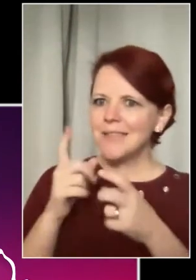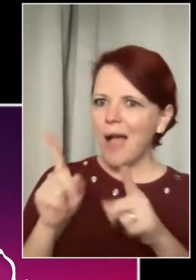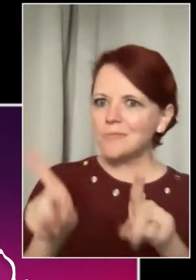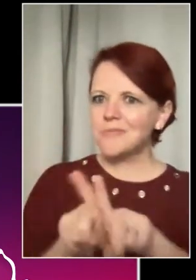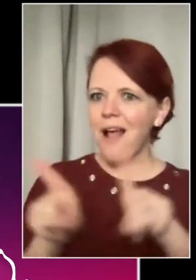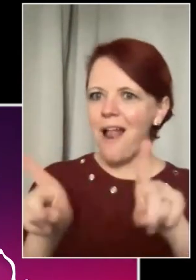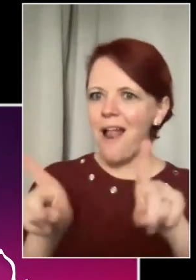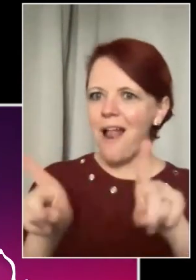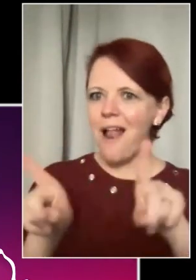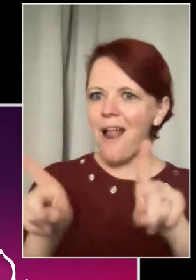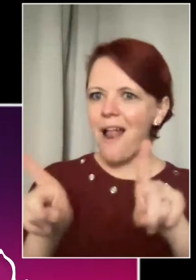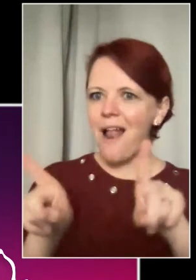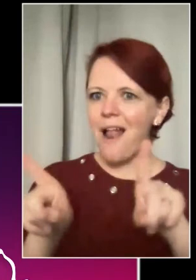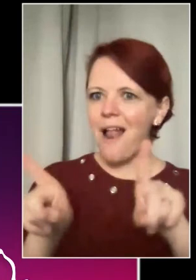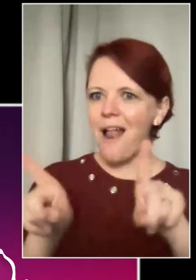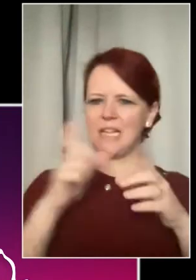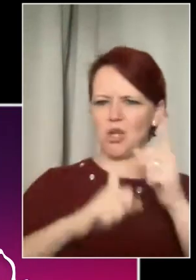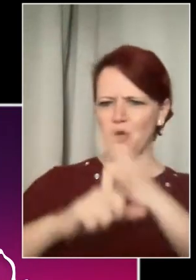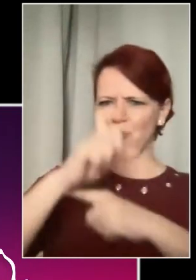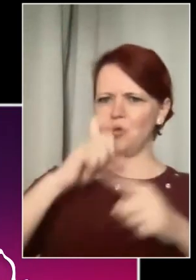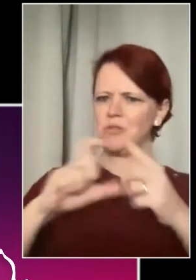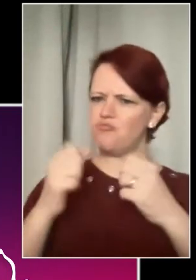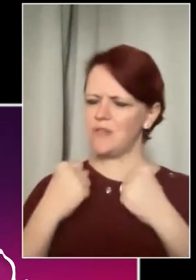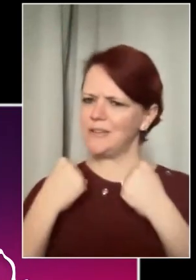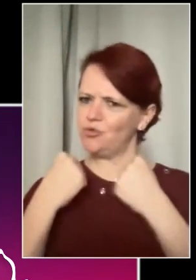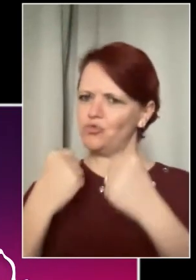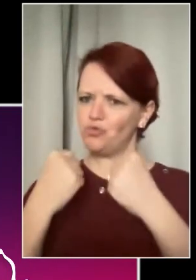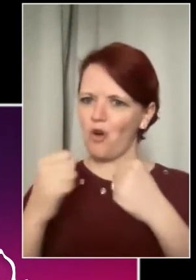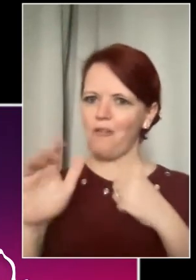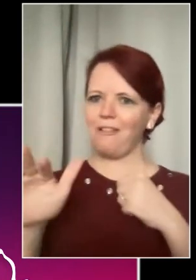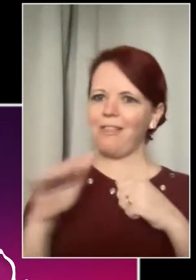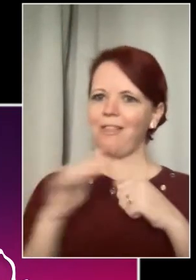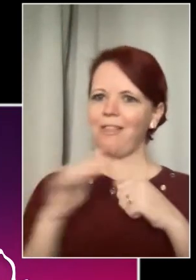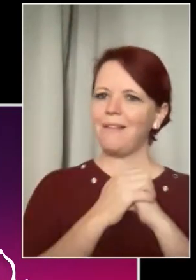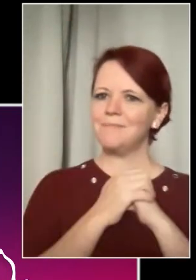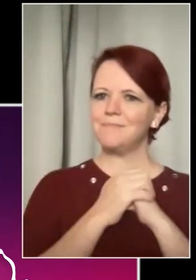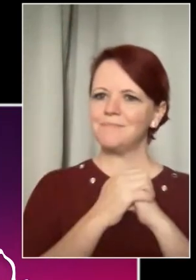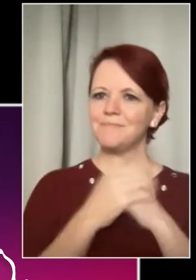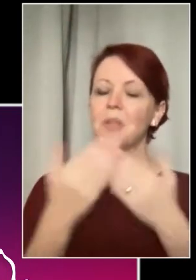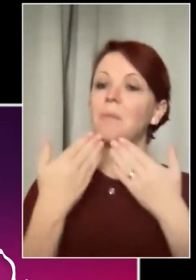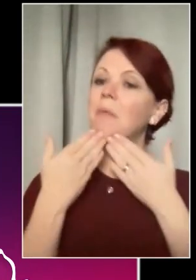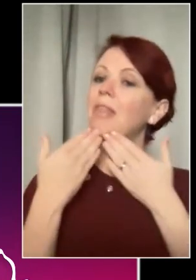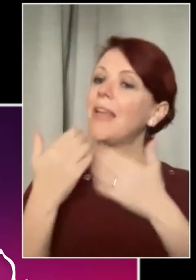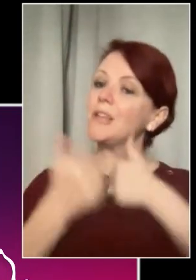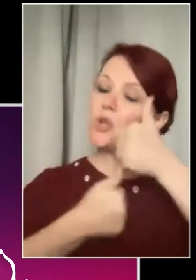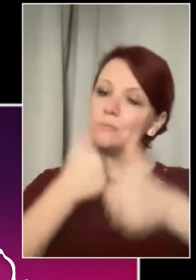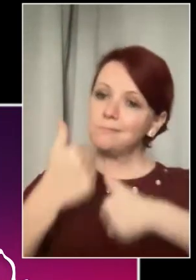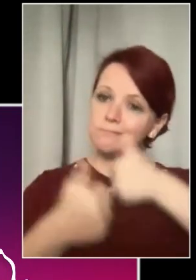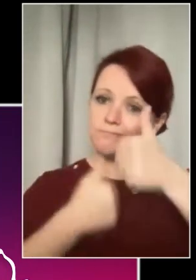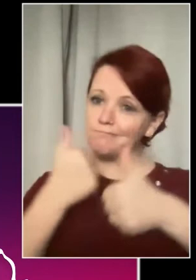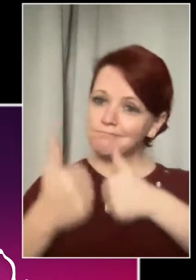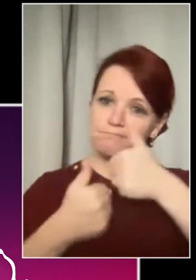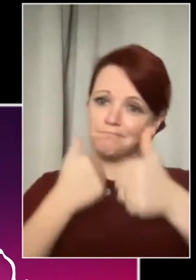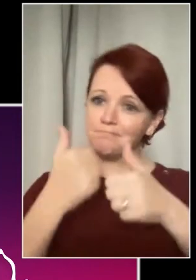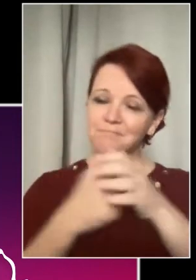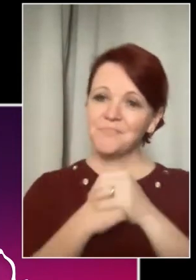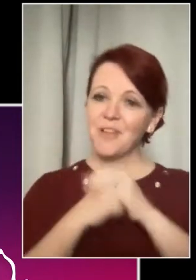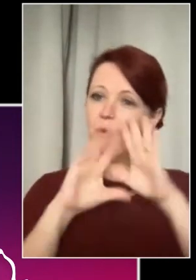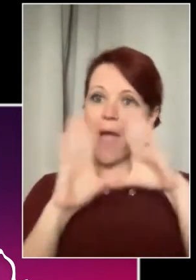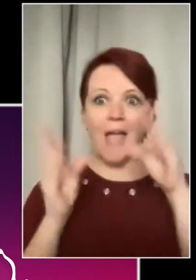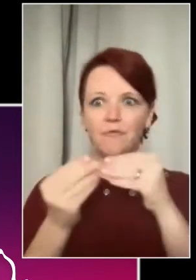at the BBC is really, really strong there. Thank you so much. Just a massive congratulations again to you, Delani, and for everything you're